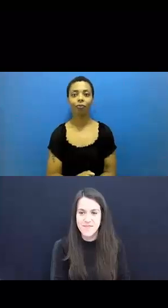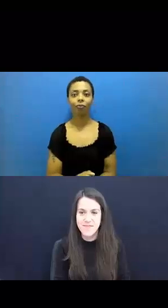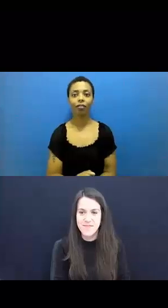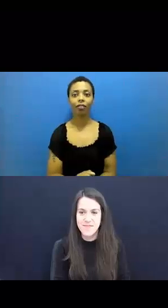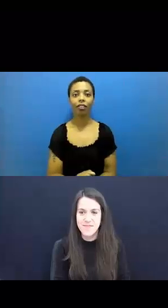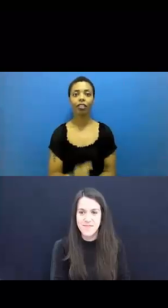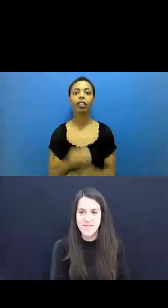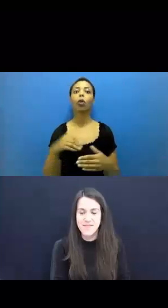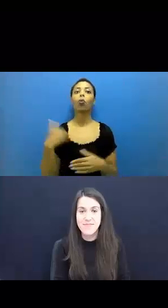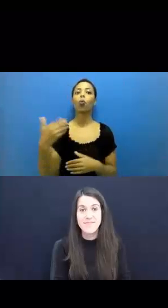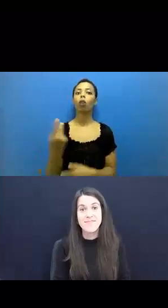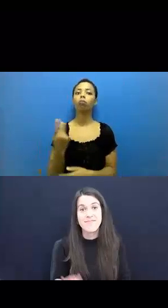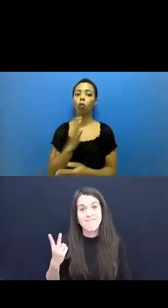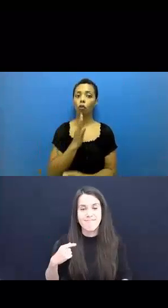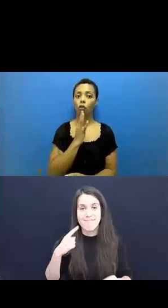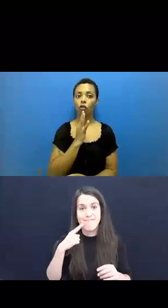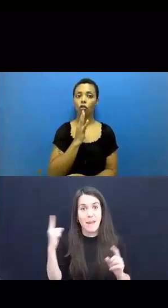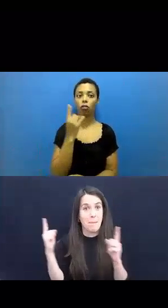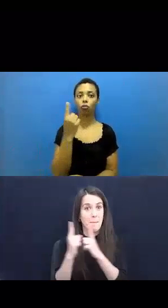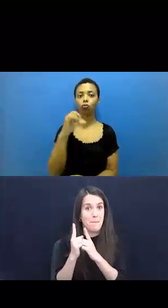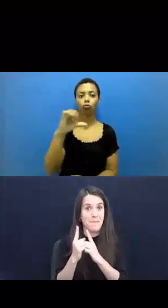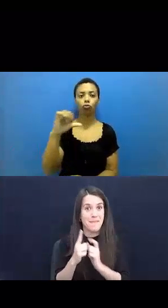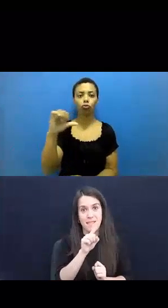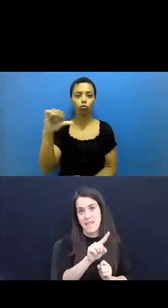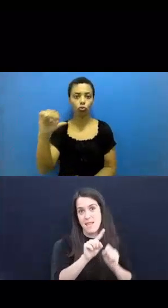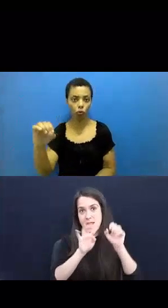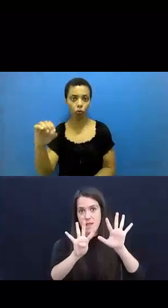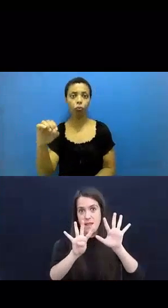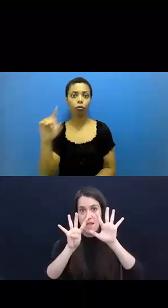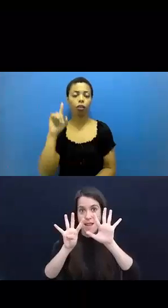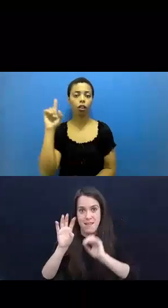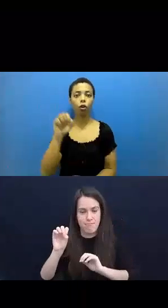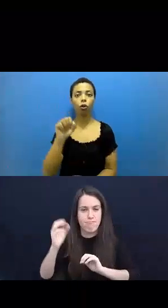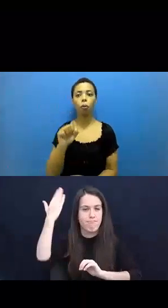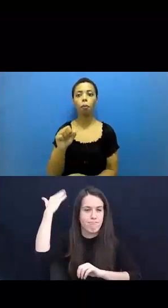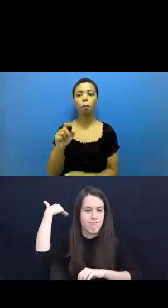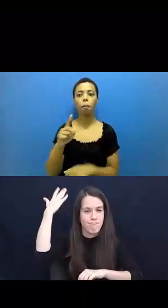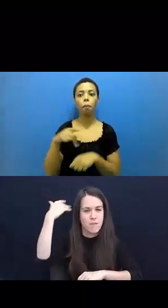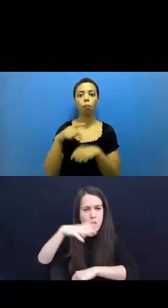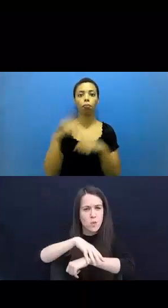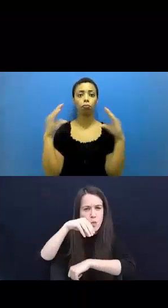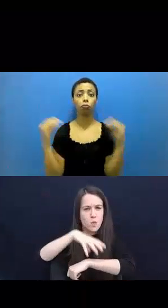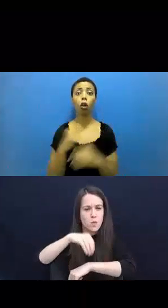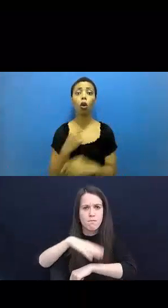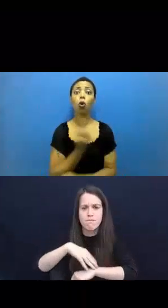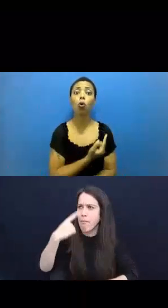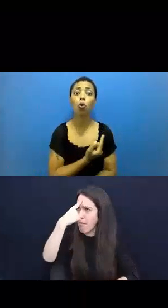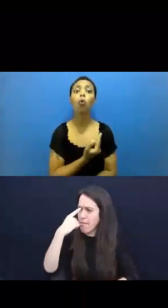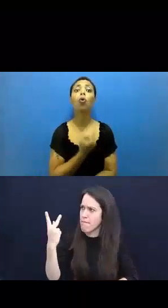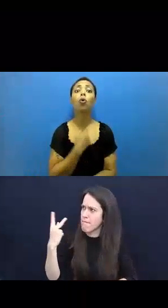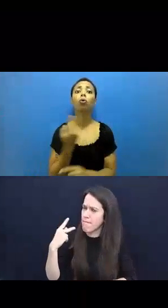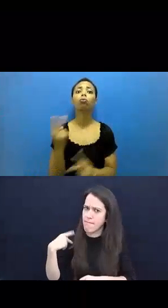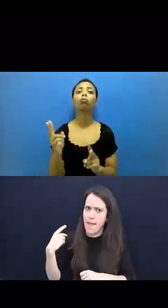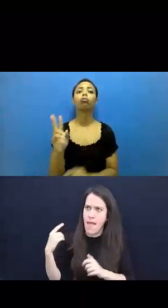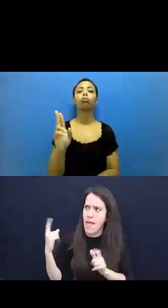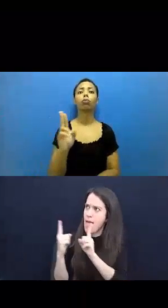met early 1990 in Sweden, we started to think that how we as a couple can use touch